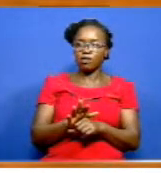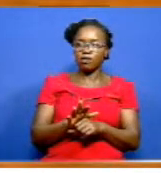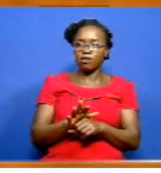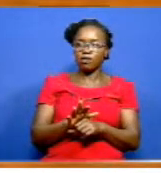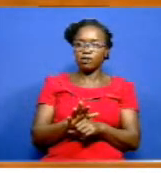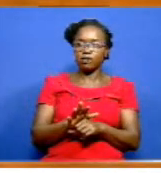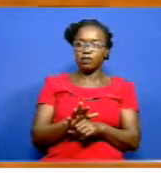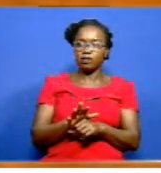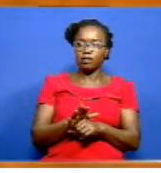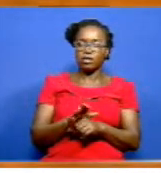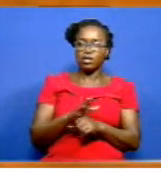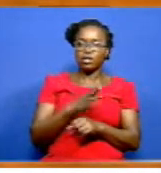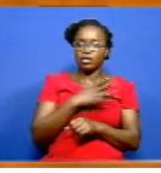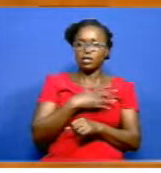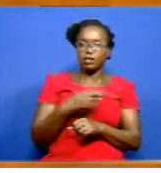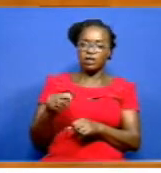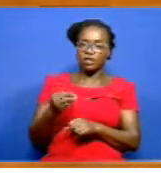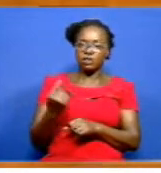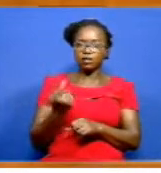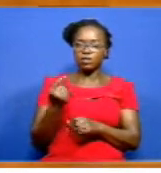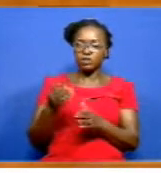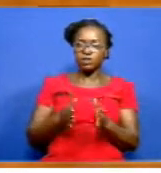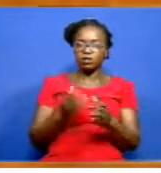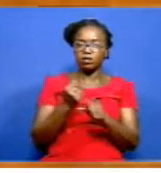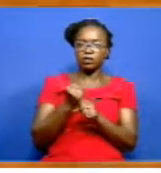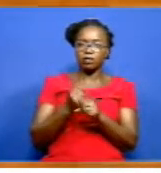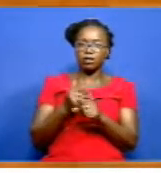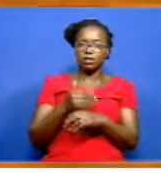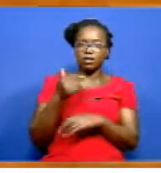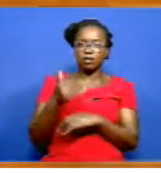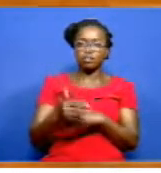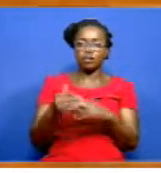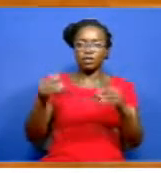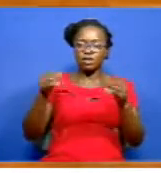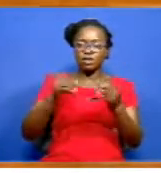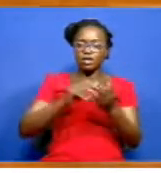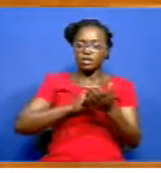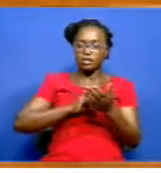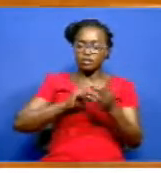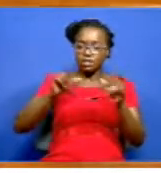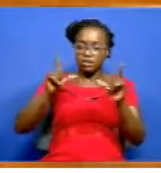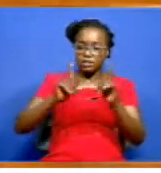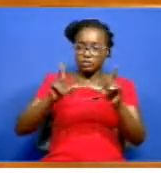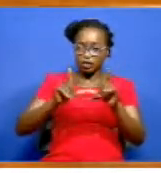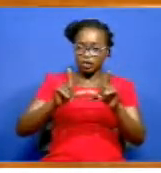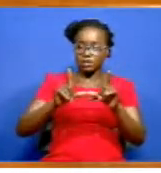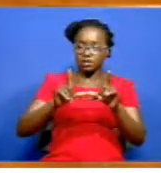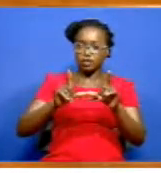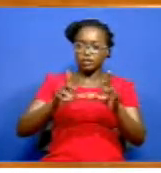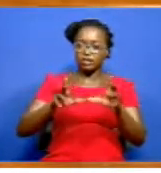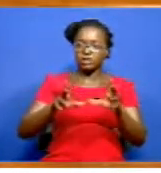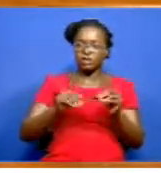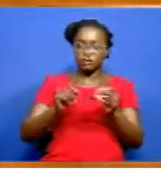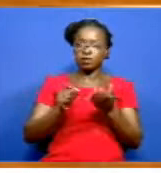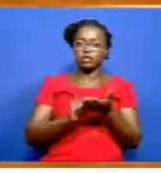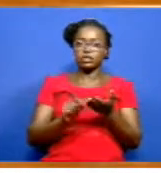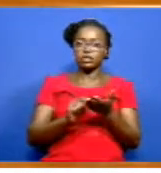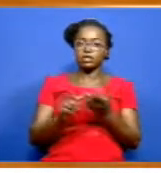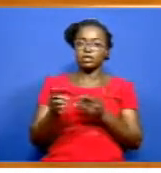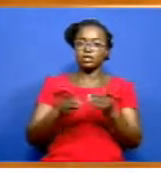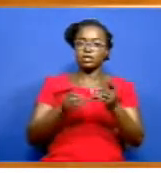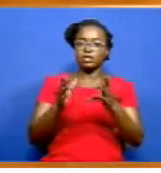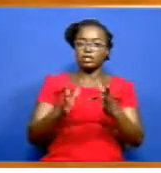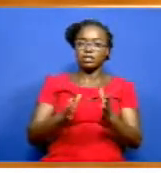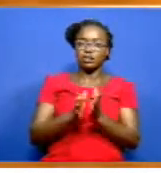and they shall only be allowed to operate after obtaining clearance certificate signed by the Director of Public